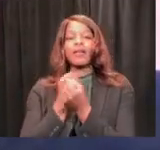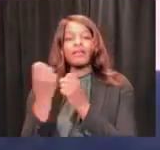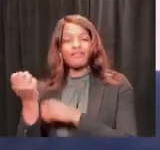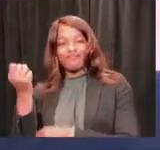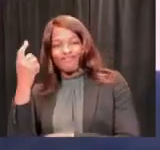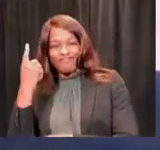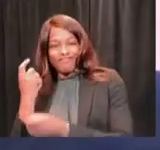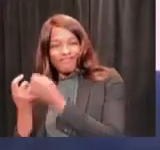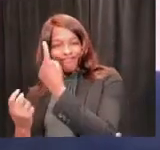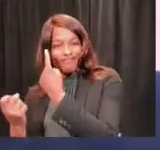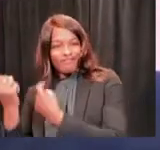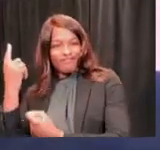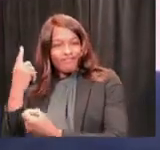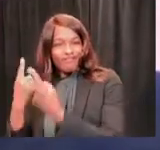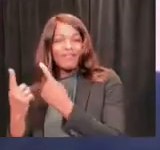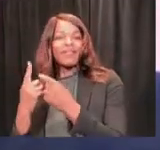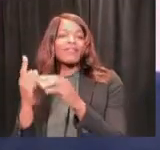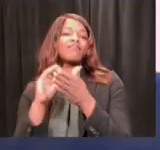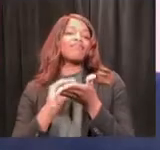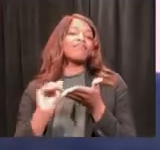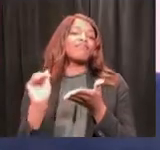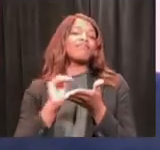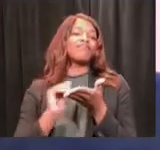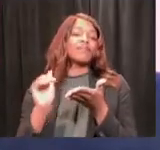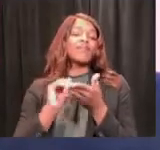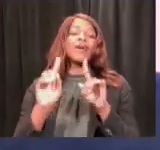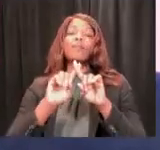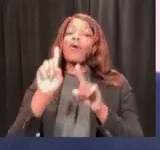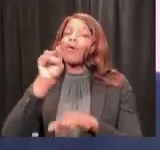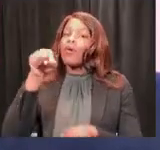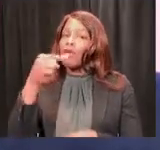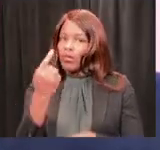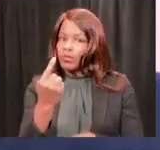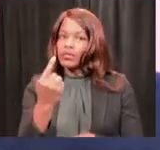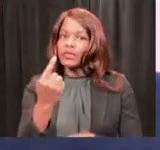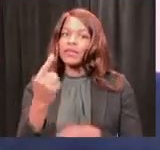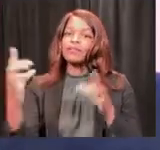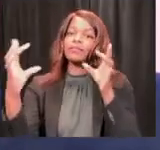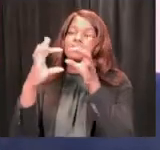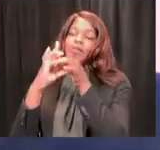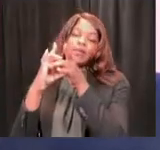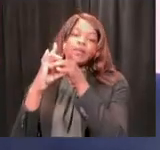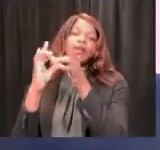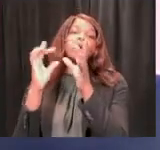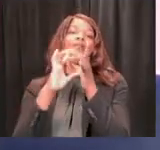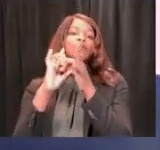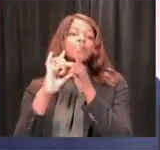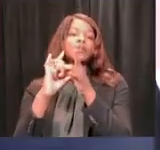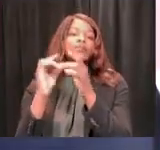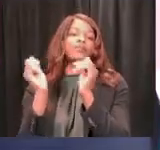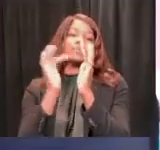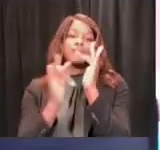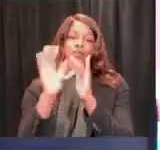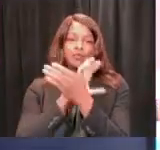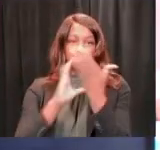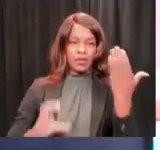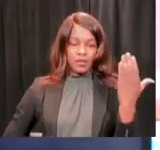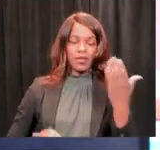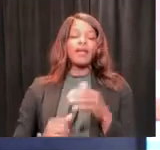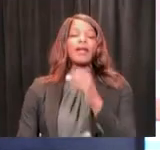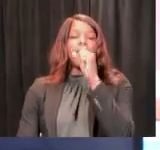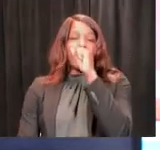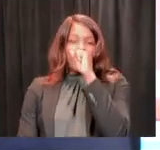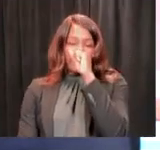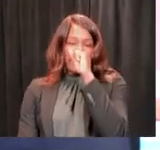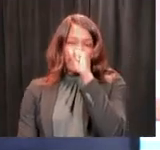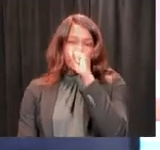and forgiveness. It's only through a relationship with Jesus Christ. Otherwise, the brokenness that started in that garden follows every single